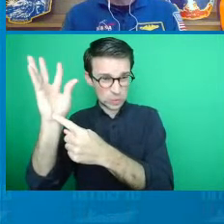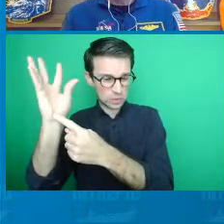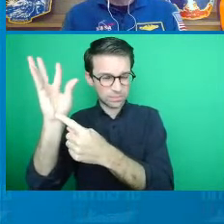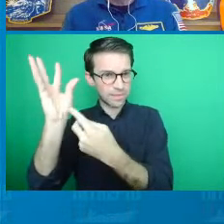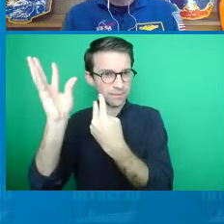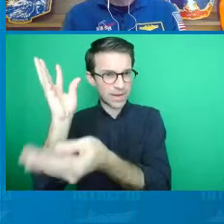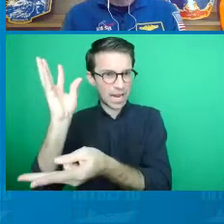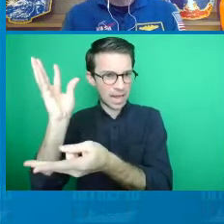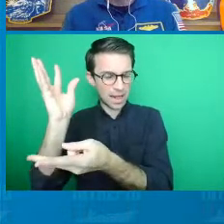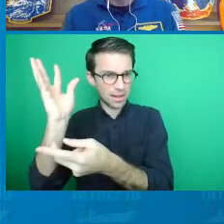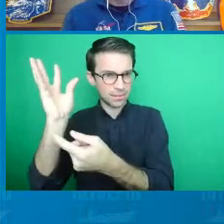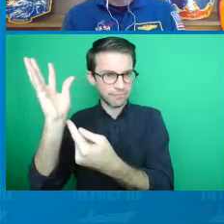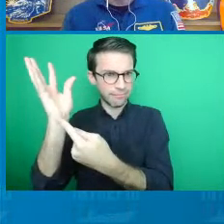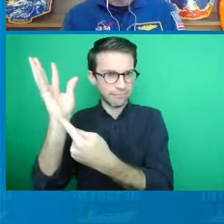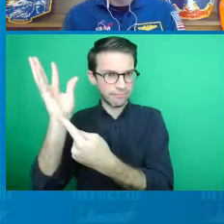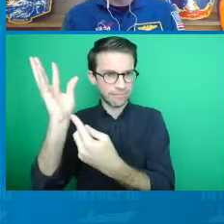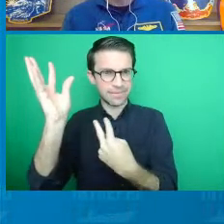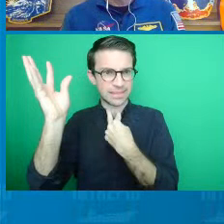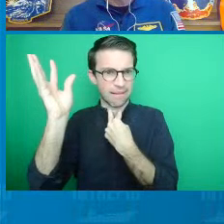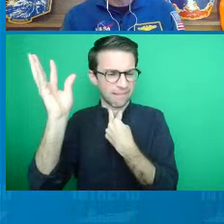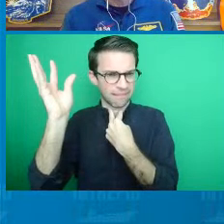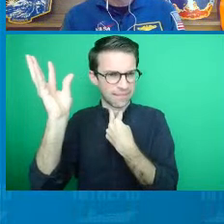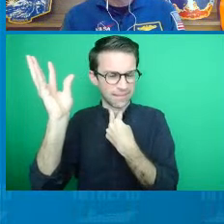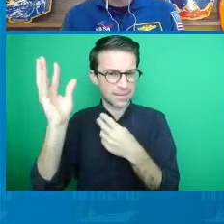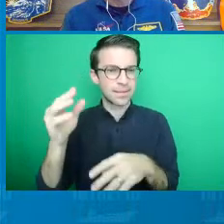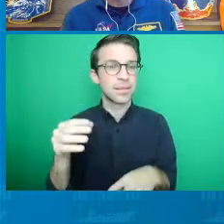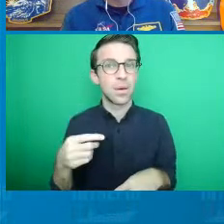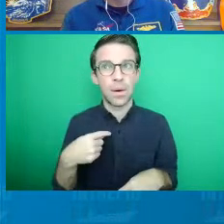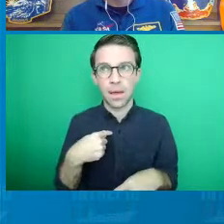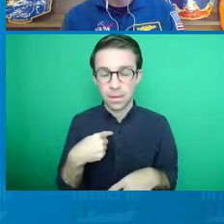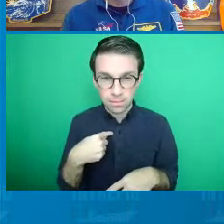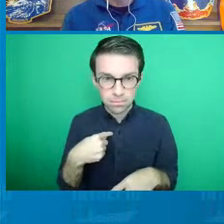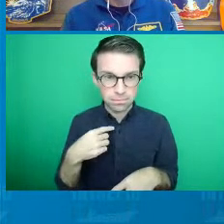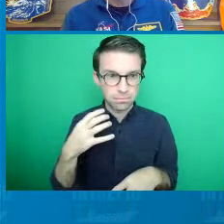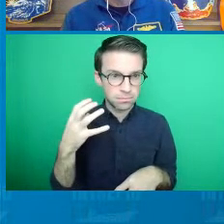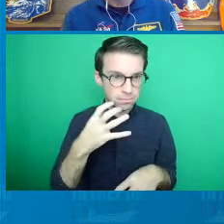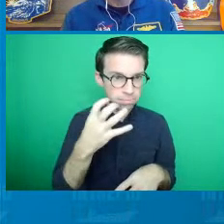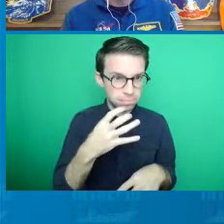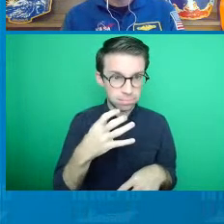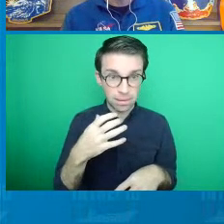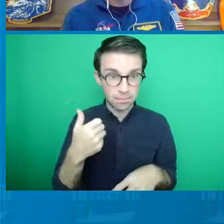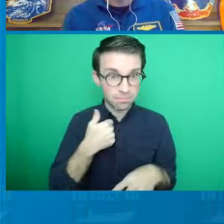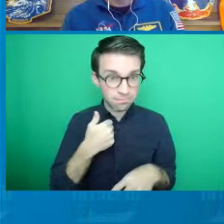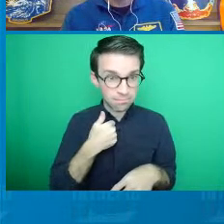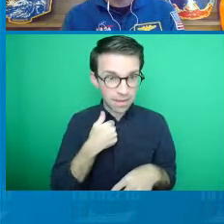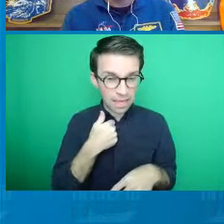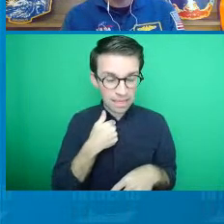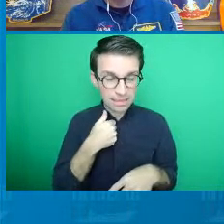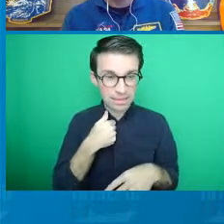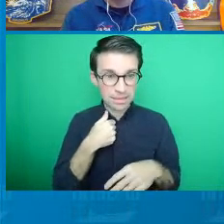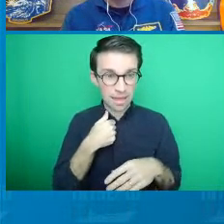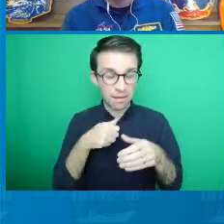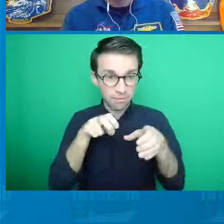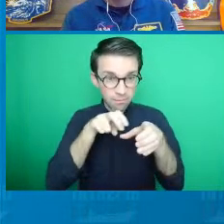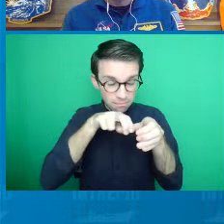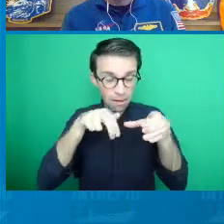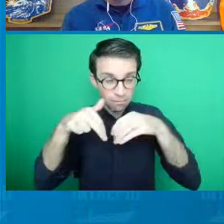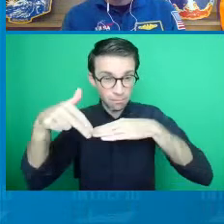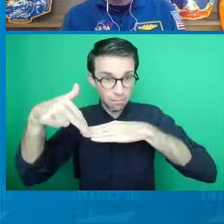so I remember thinking, wow, this is just amazing. This is going to be, we're going to go out and try and fix this. How do you fix something that